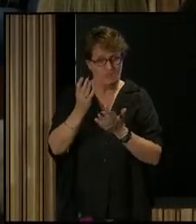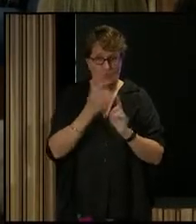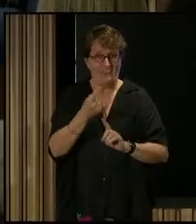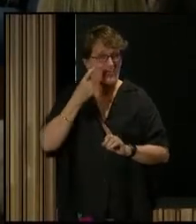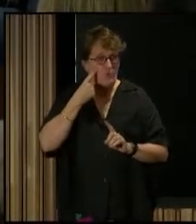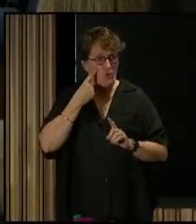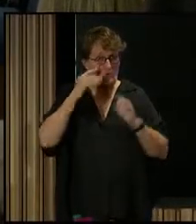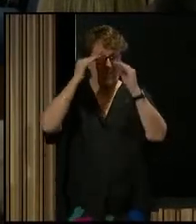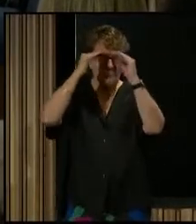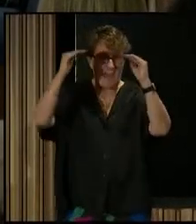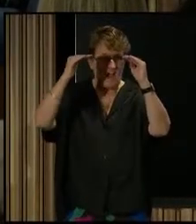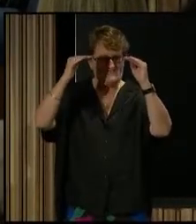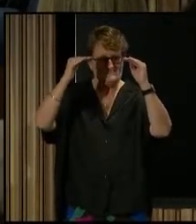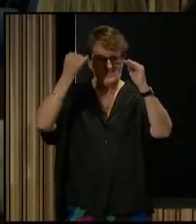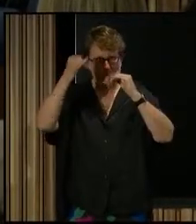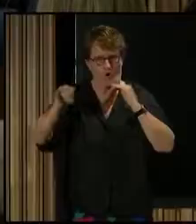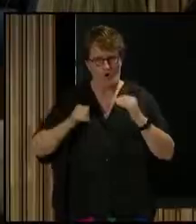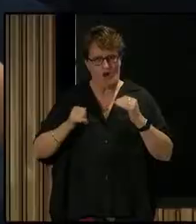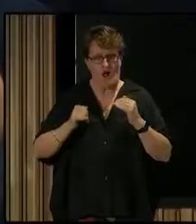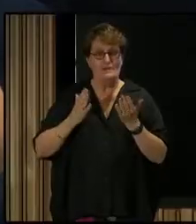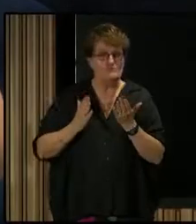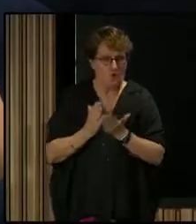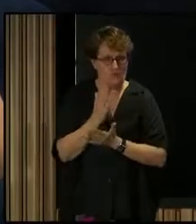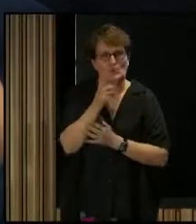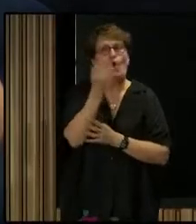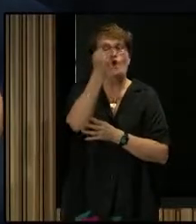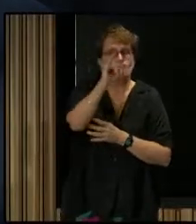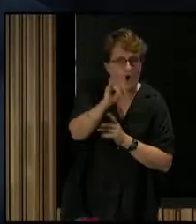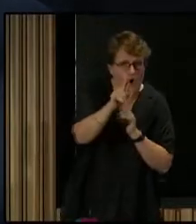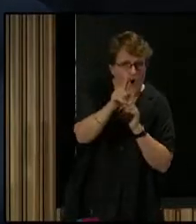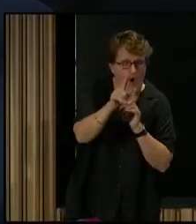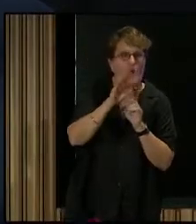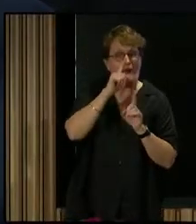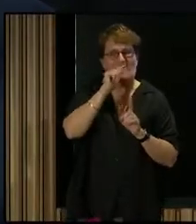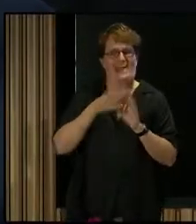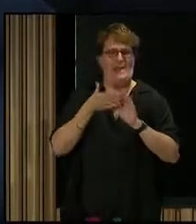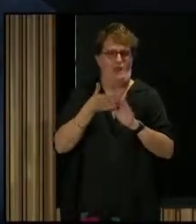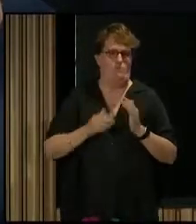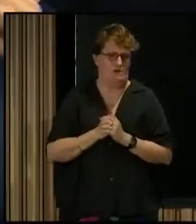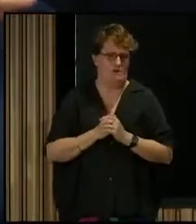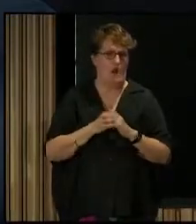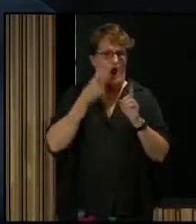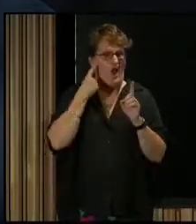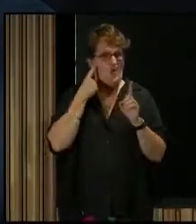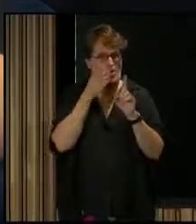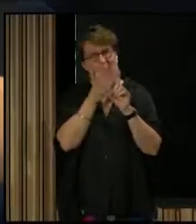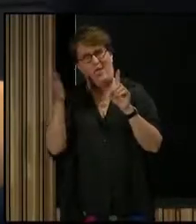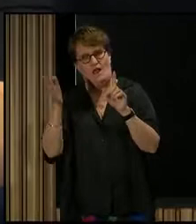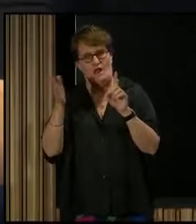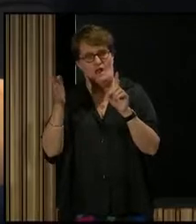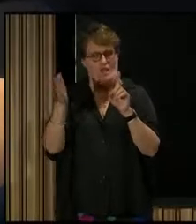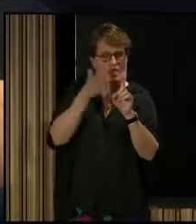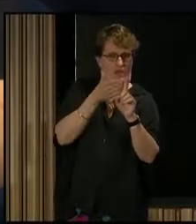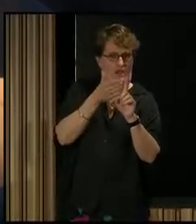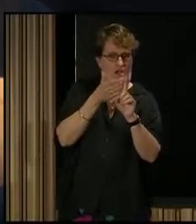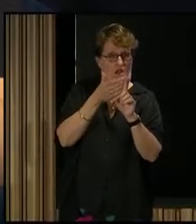the notes went. And so I need to be honest back with them and say, well, wrong. But now I know how to help, because I heard you go astray here. And then I think